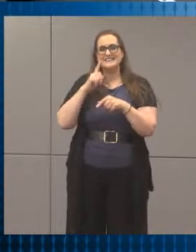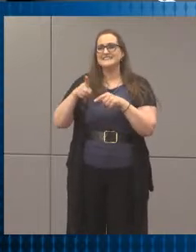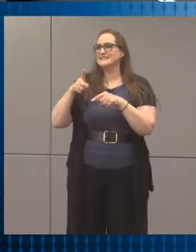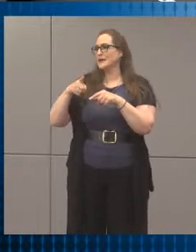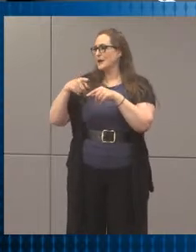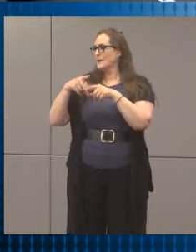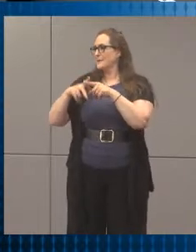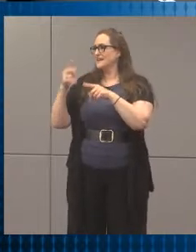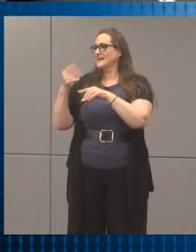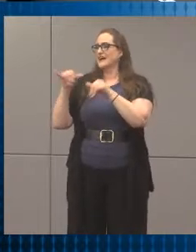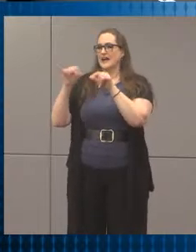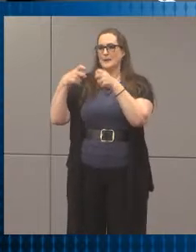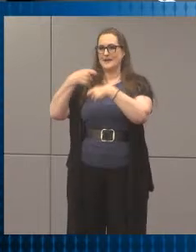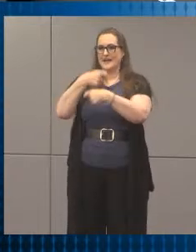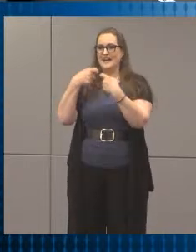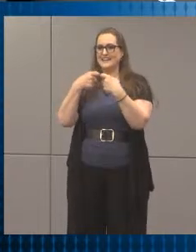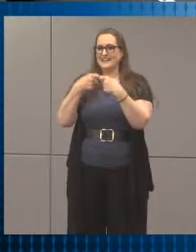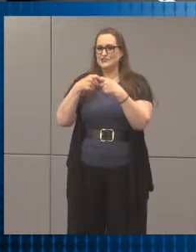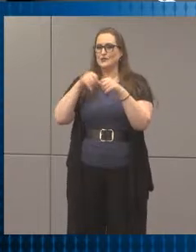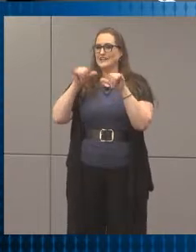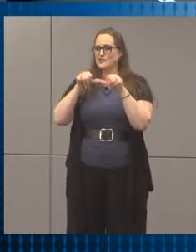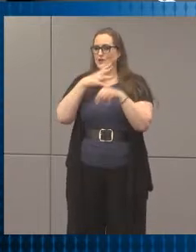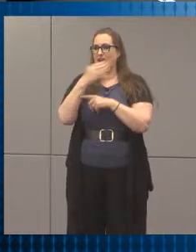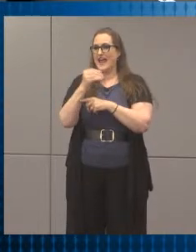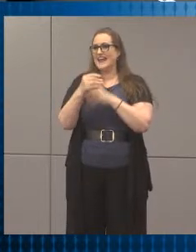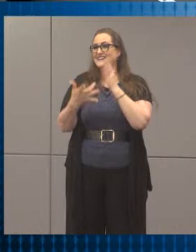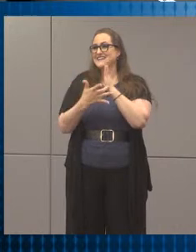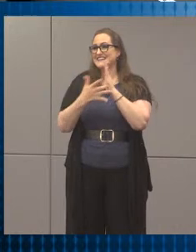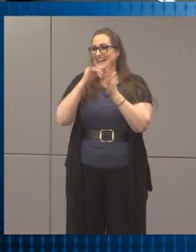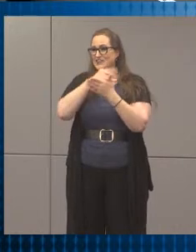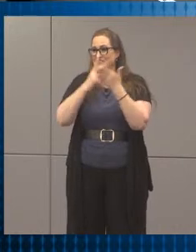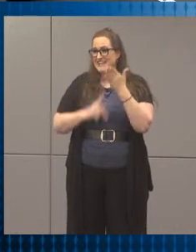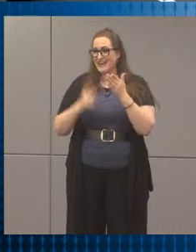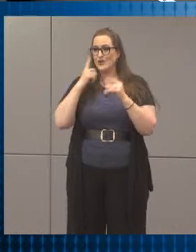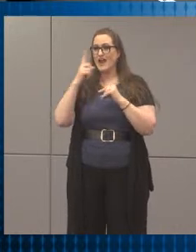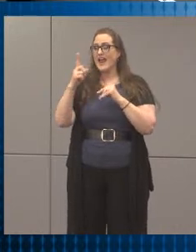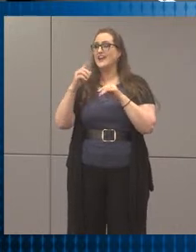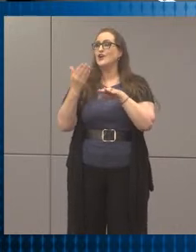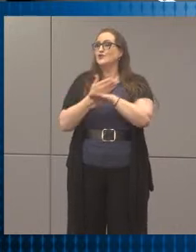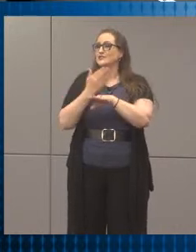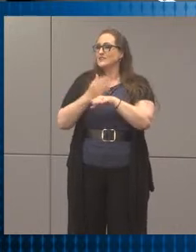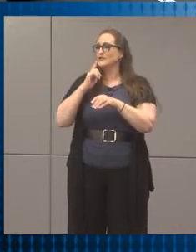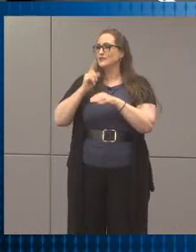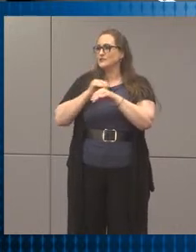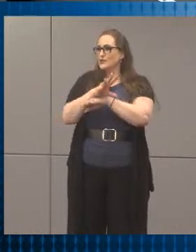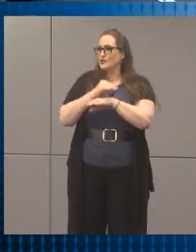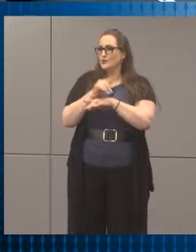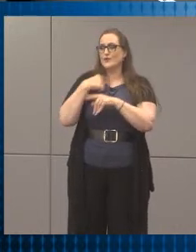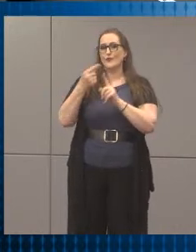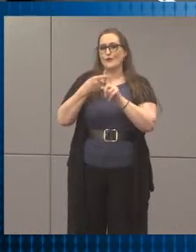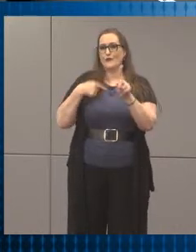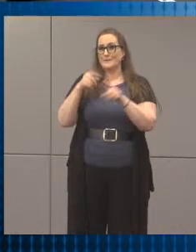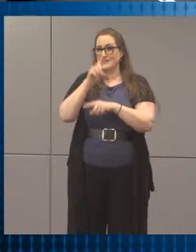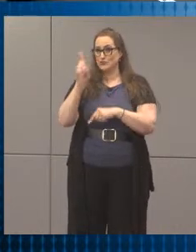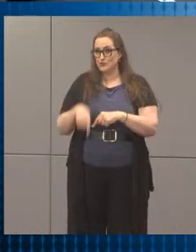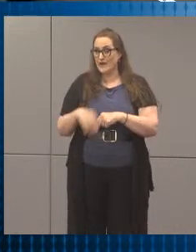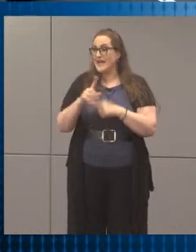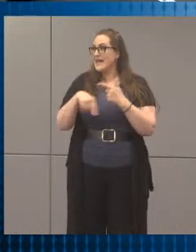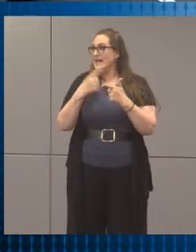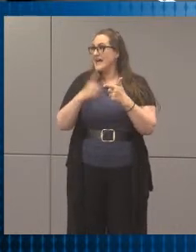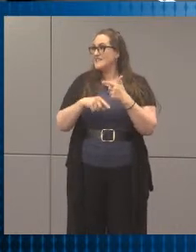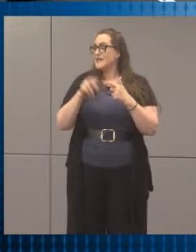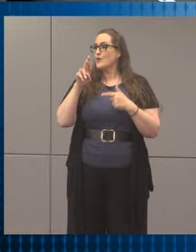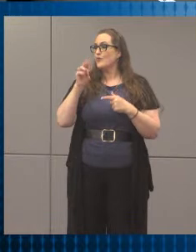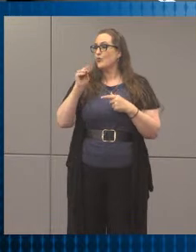is our technology designer. Our structural consultants are Resurgent out of Detroit, and then